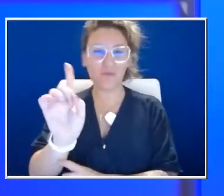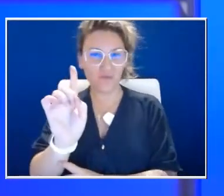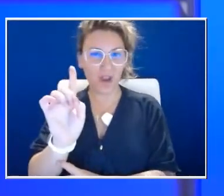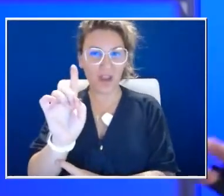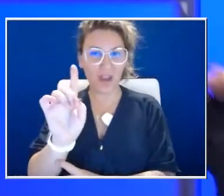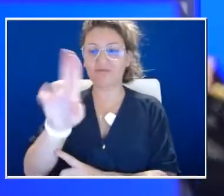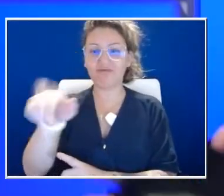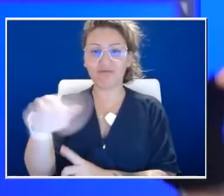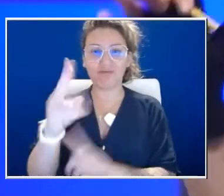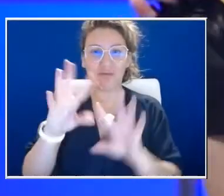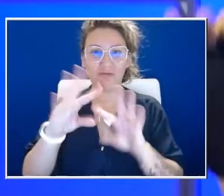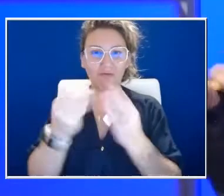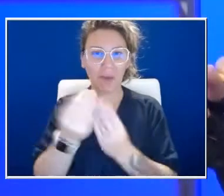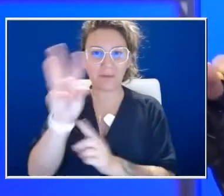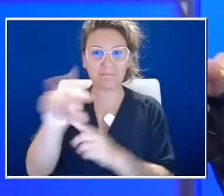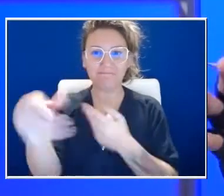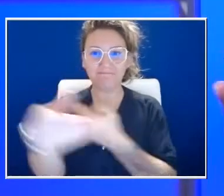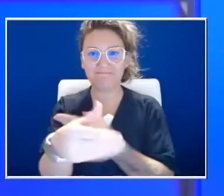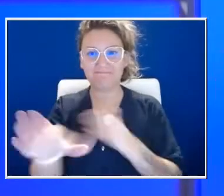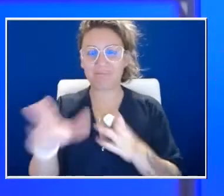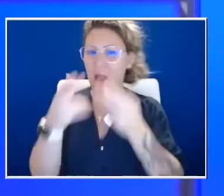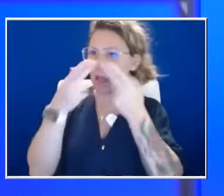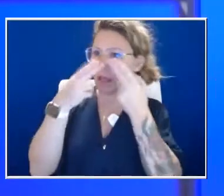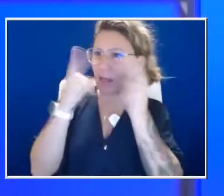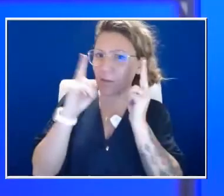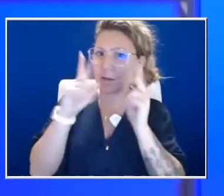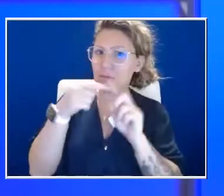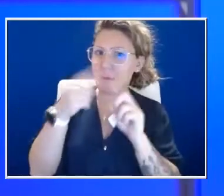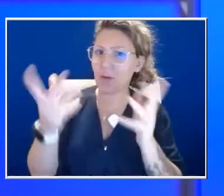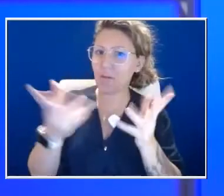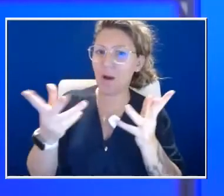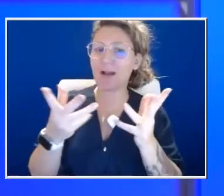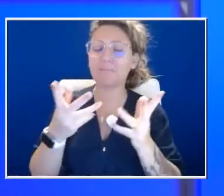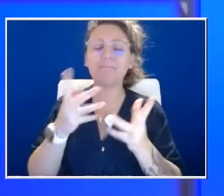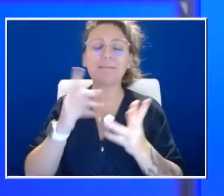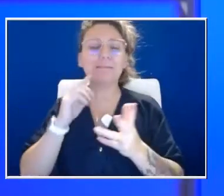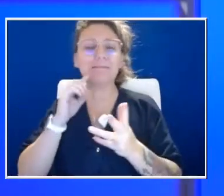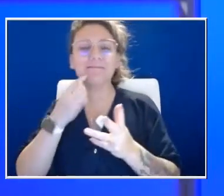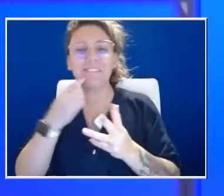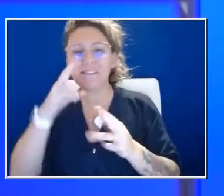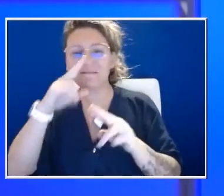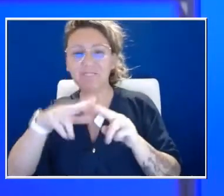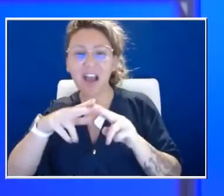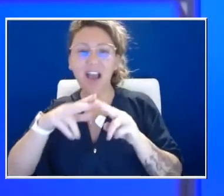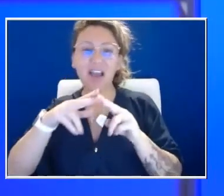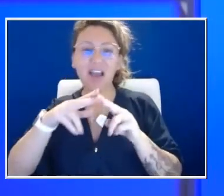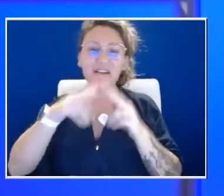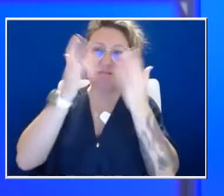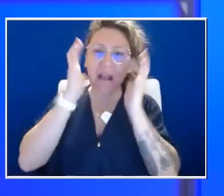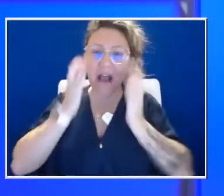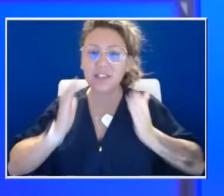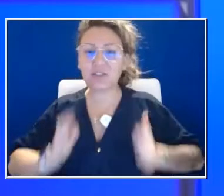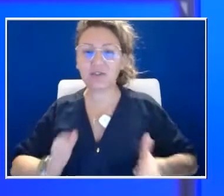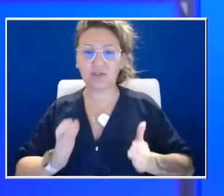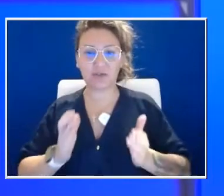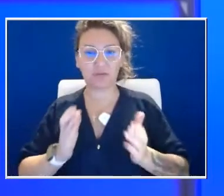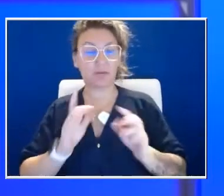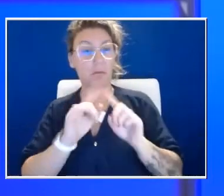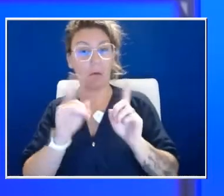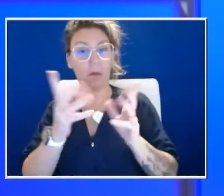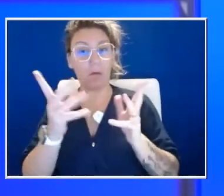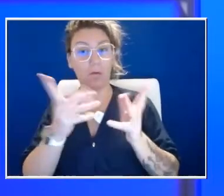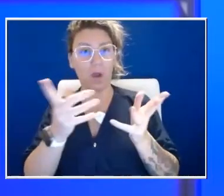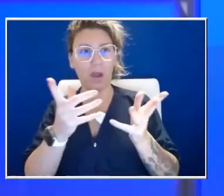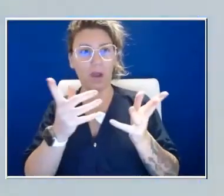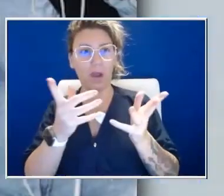course, all about the candy, costumes, and the fun. But what helps your kids stick out on the dark streets could actually put them in danger.